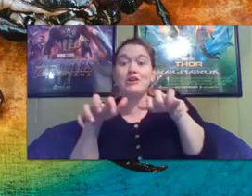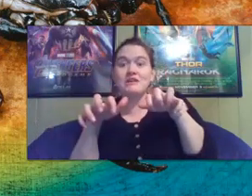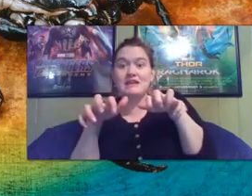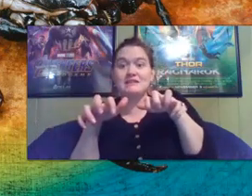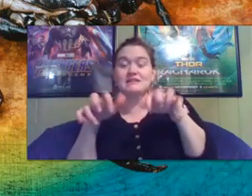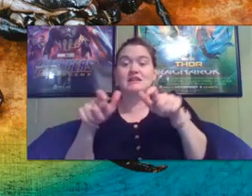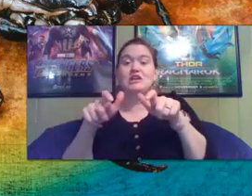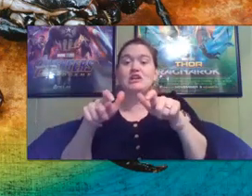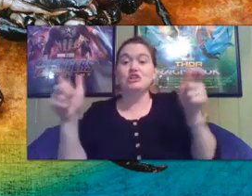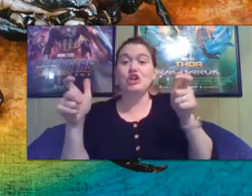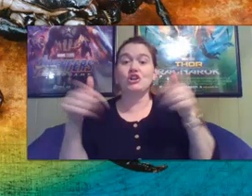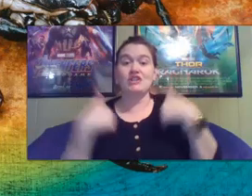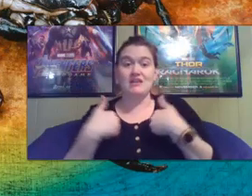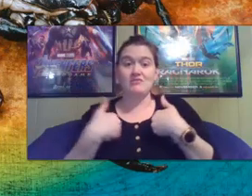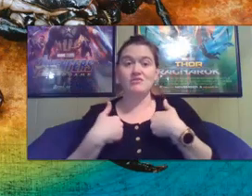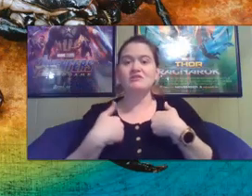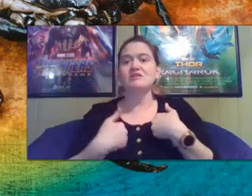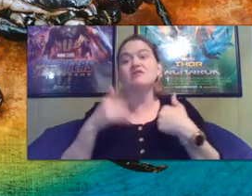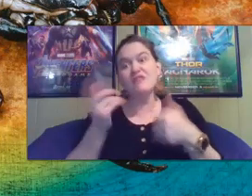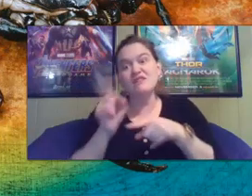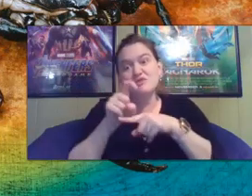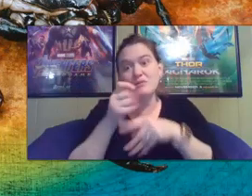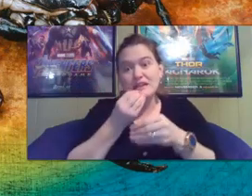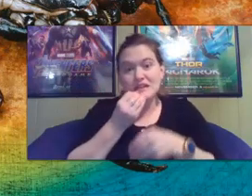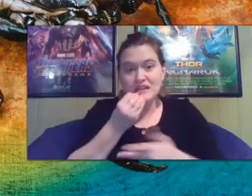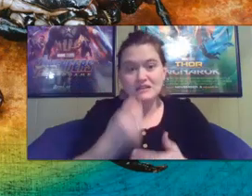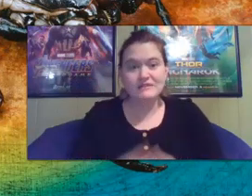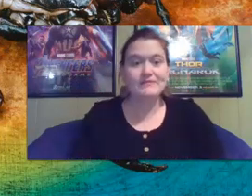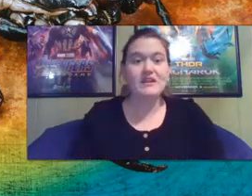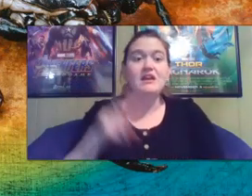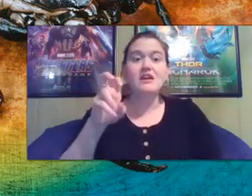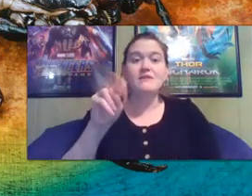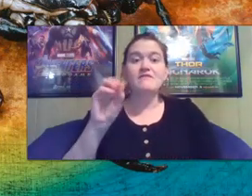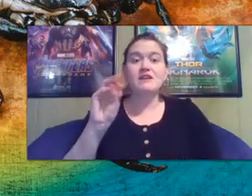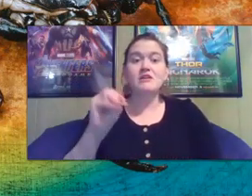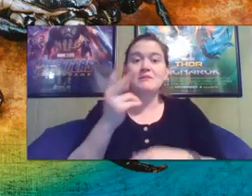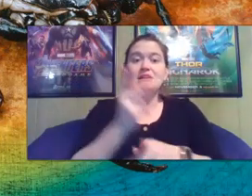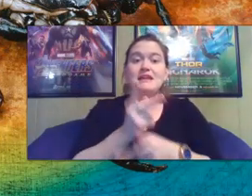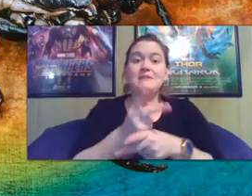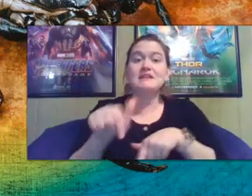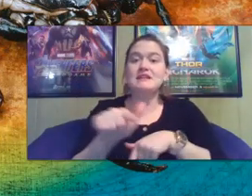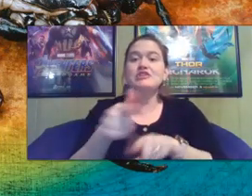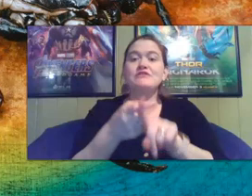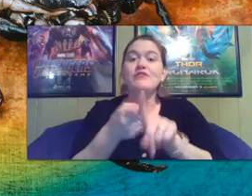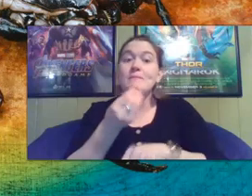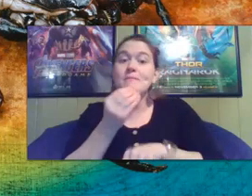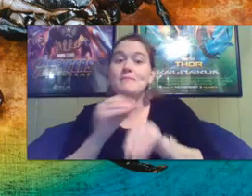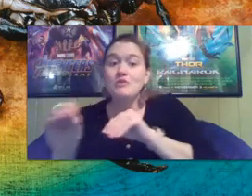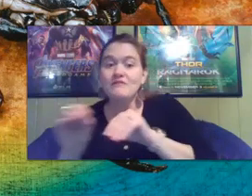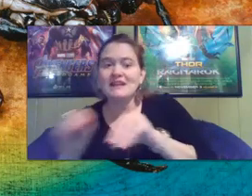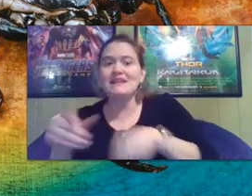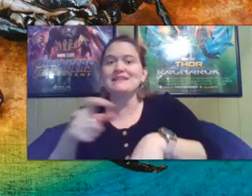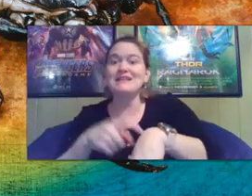it paralyzes large animals. So then the scorpion can eat. The venom keeps the lizard